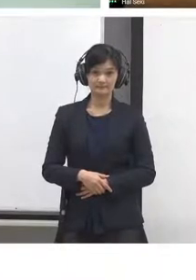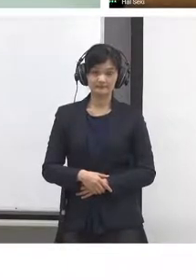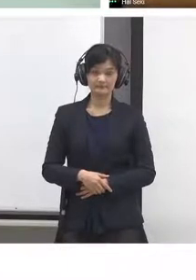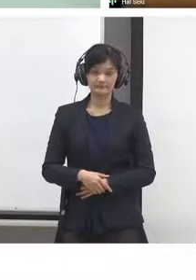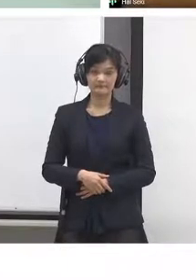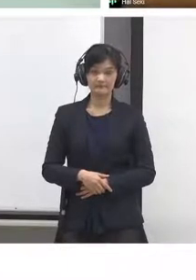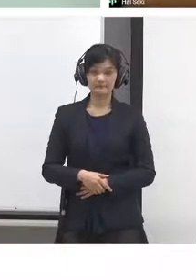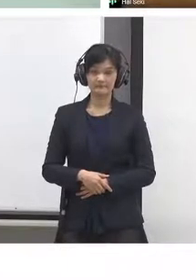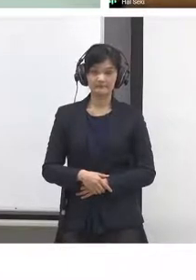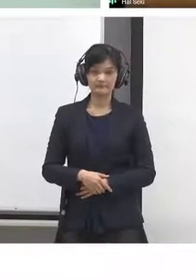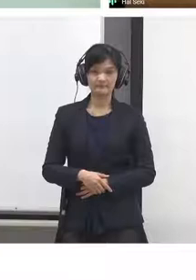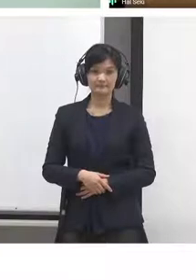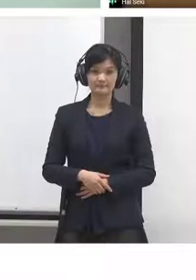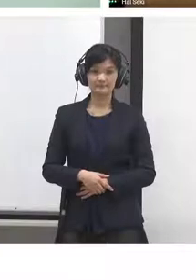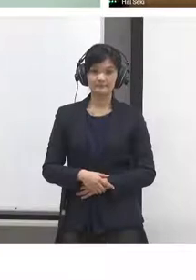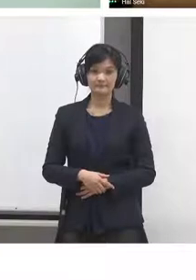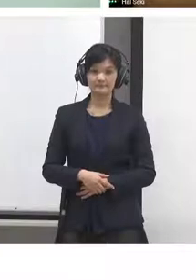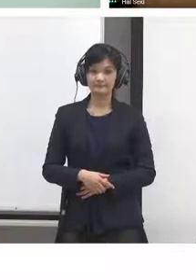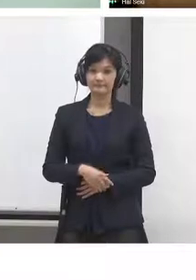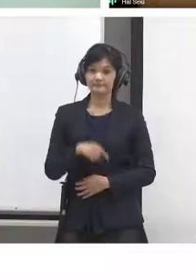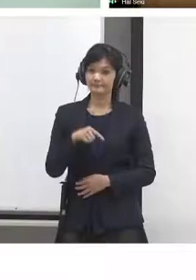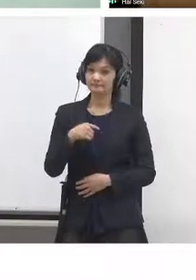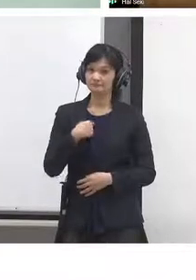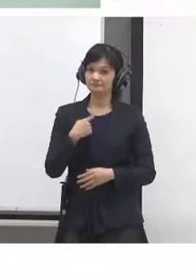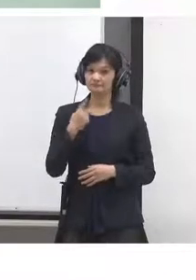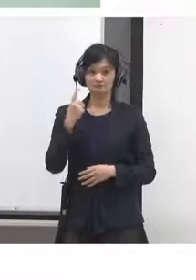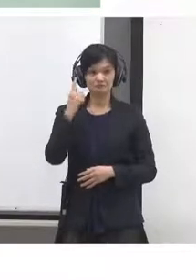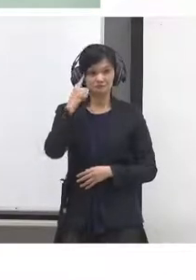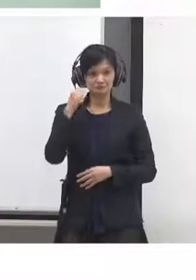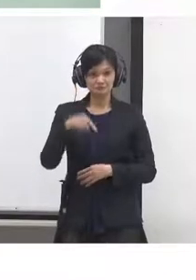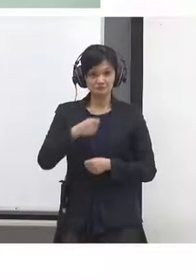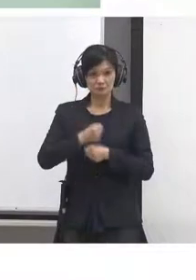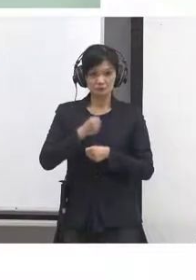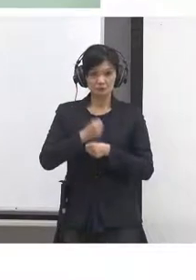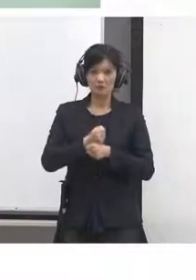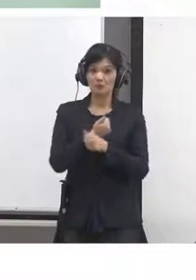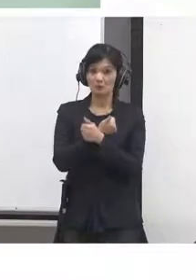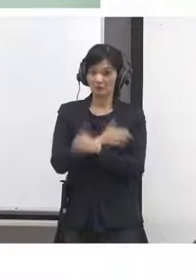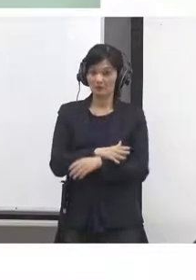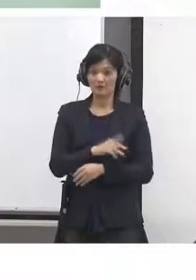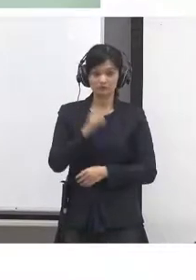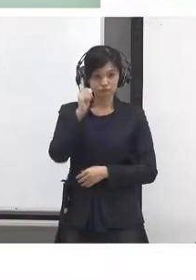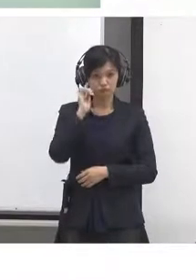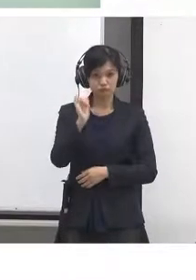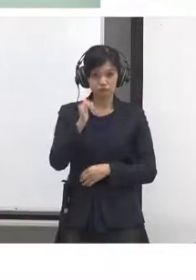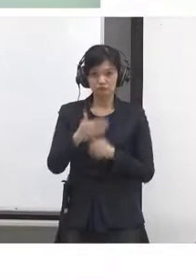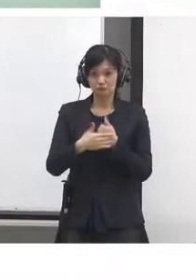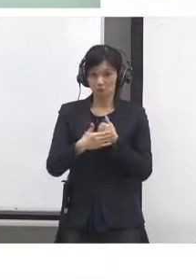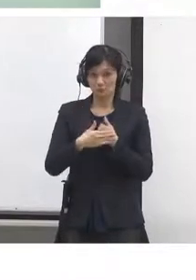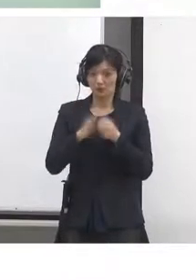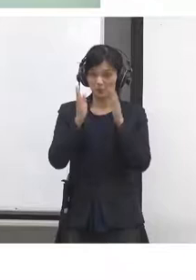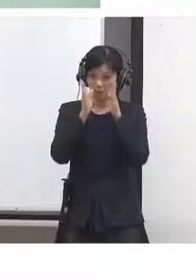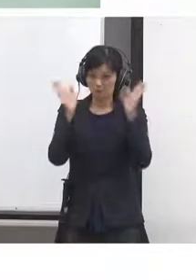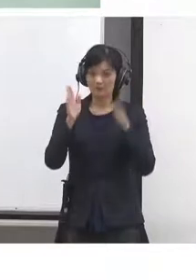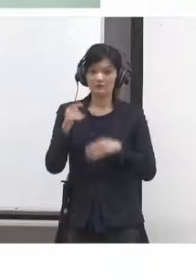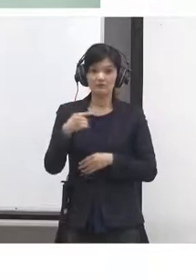understand the protocol of the inside government. So I can